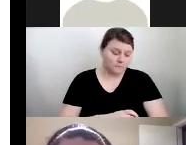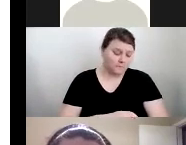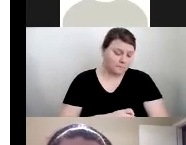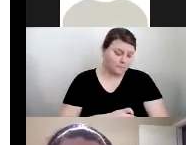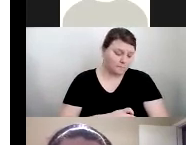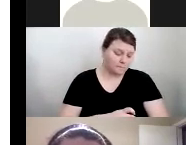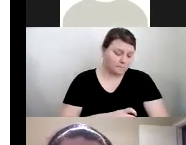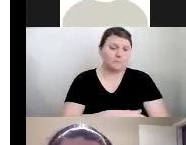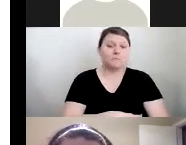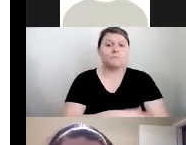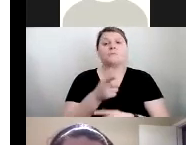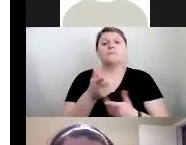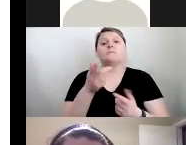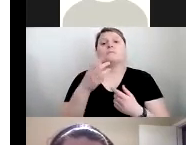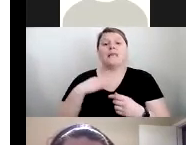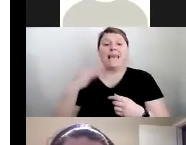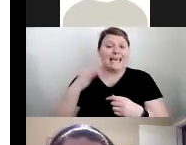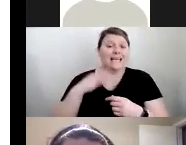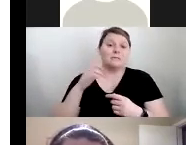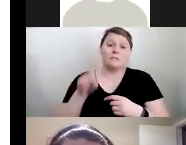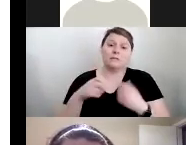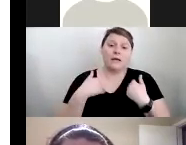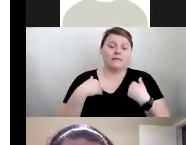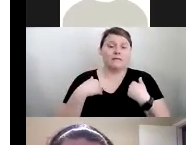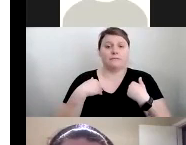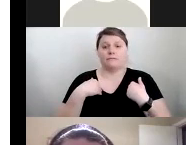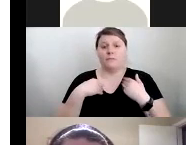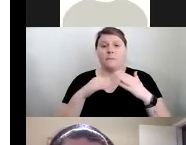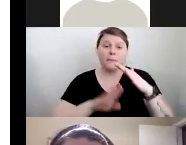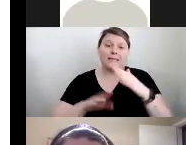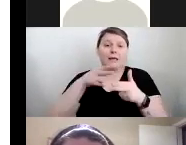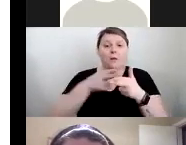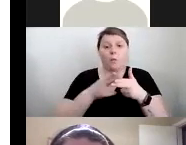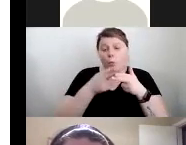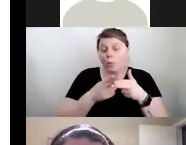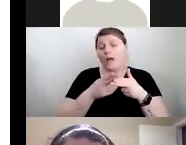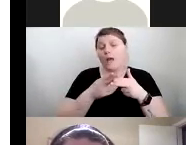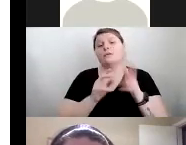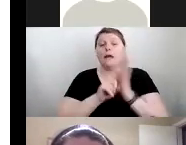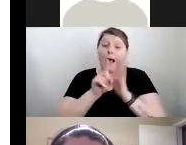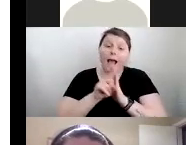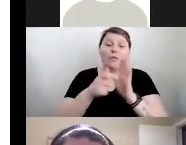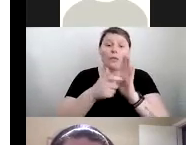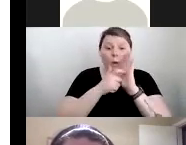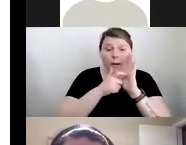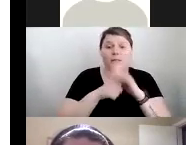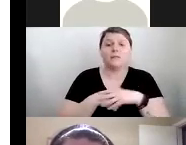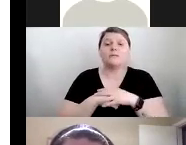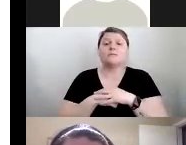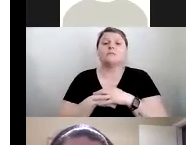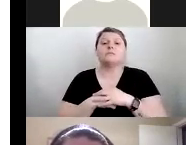Candidates must meet basic weight and height requirements, health requirements. These are pretty